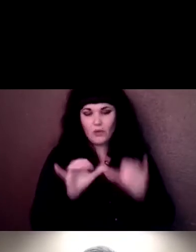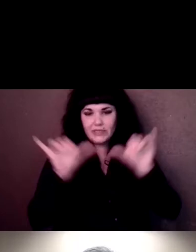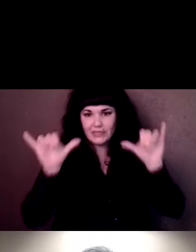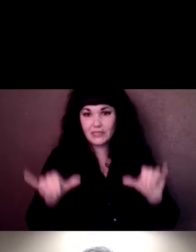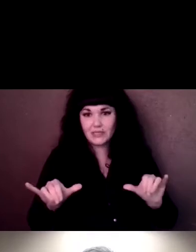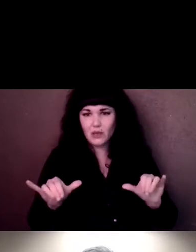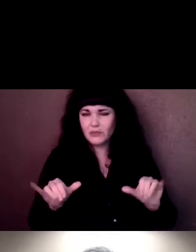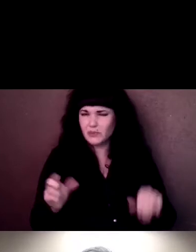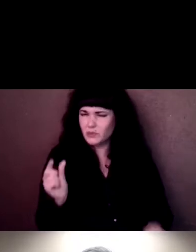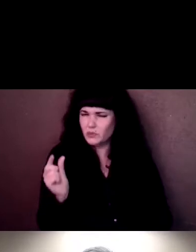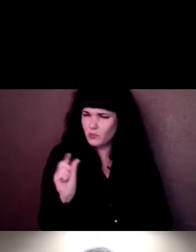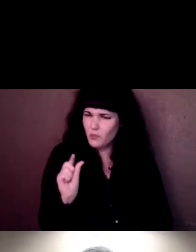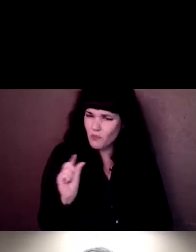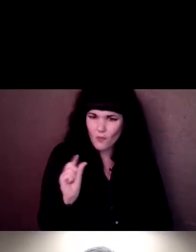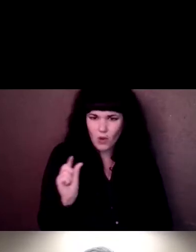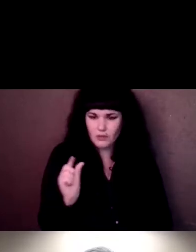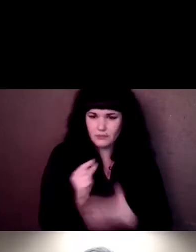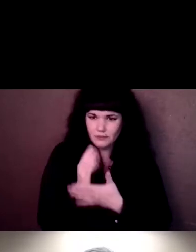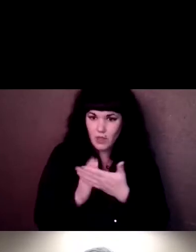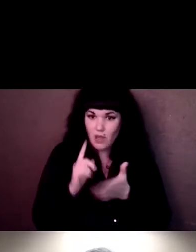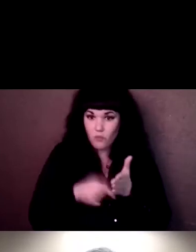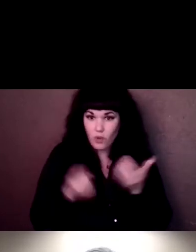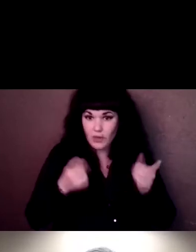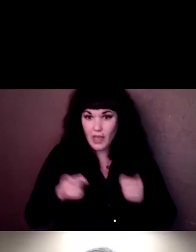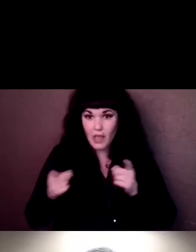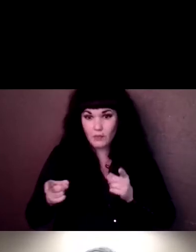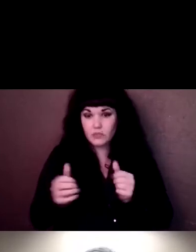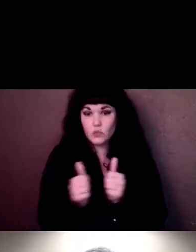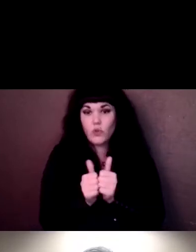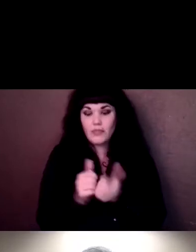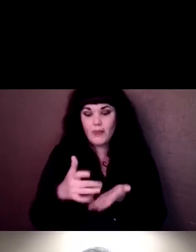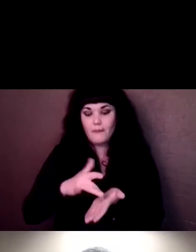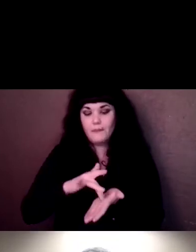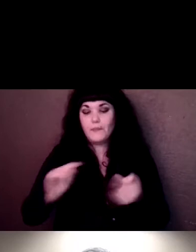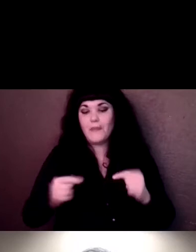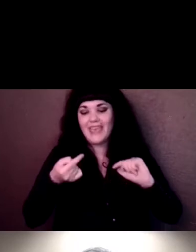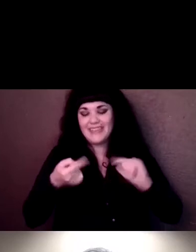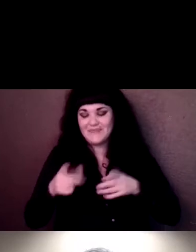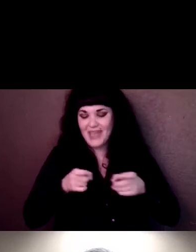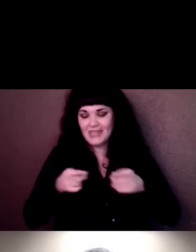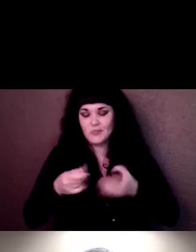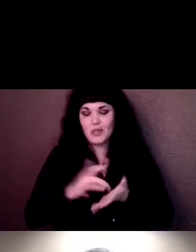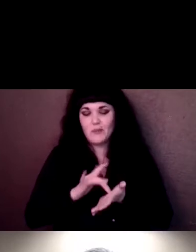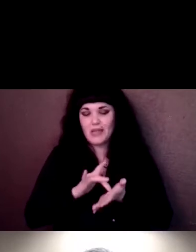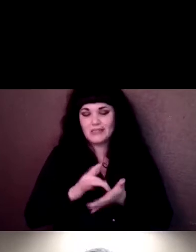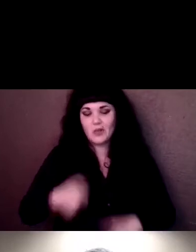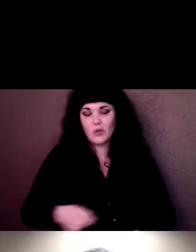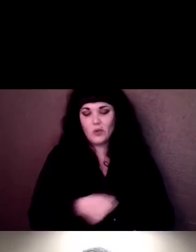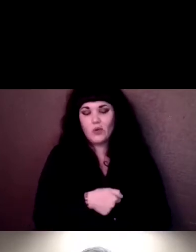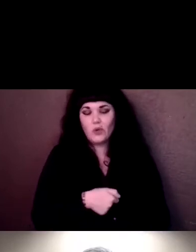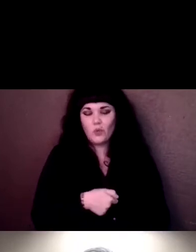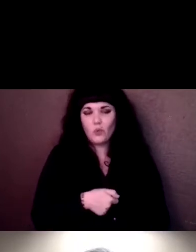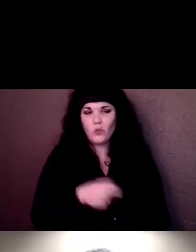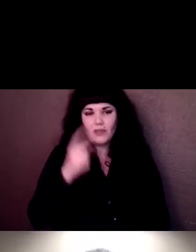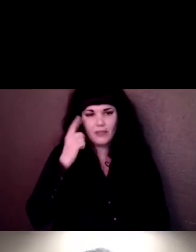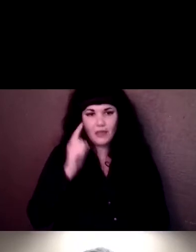small sliver of what goes on in pain management, what goes on in medicine. We think that we can play a huge